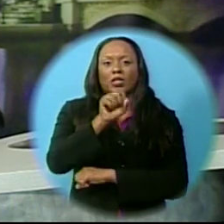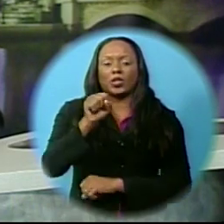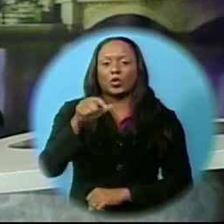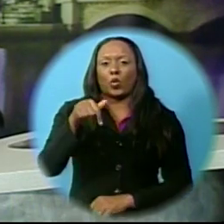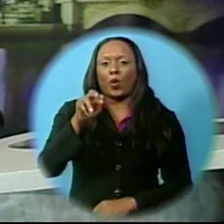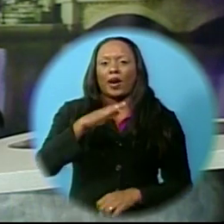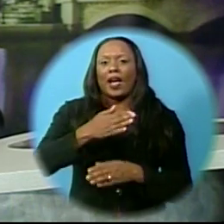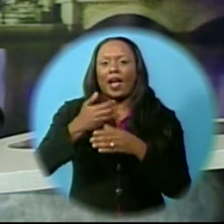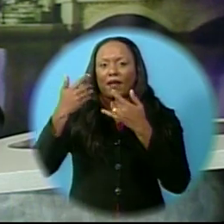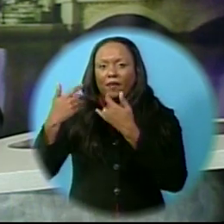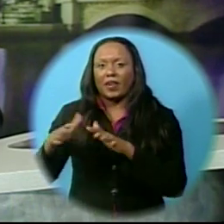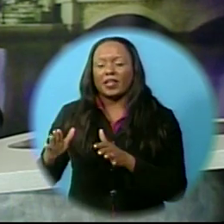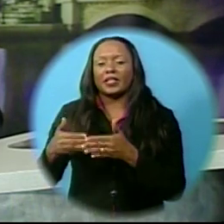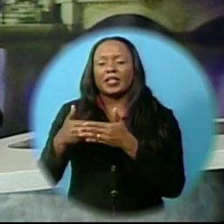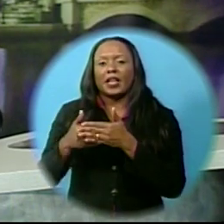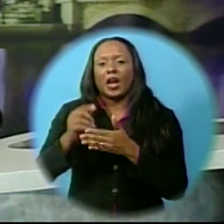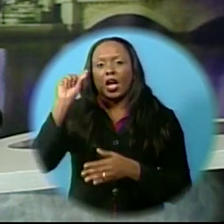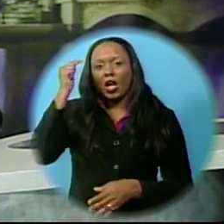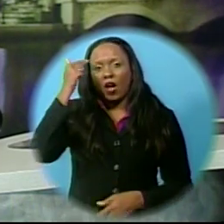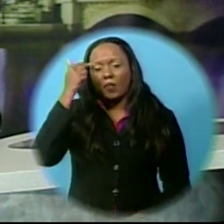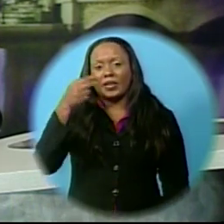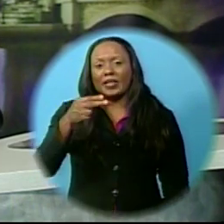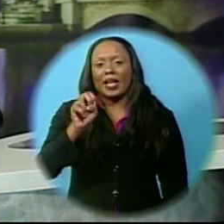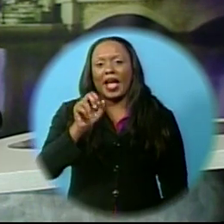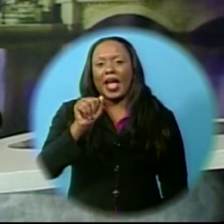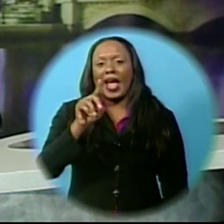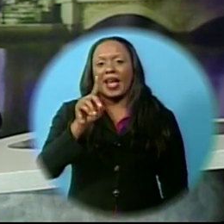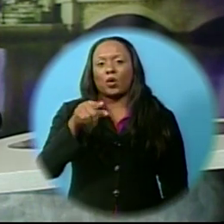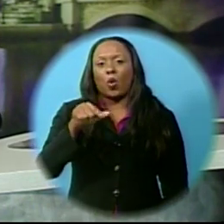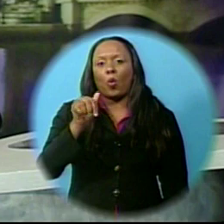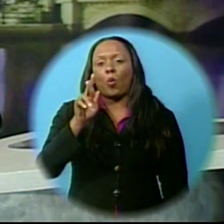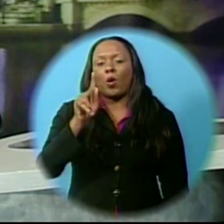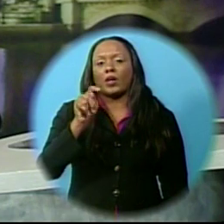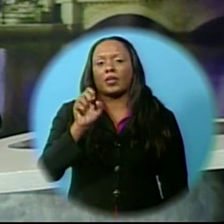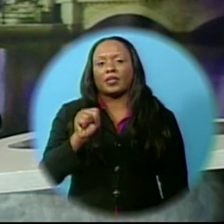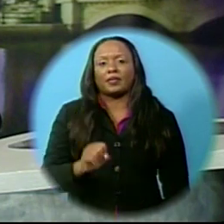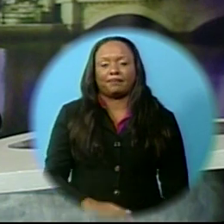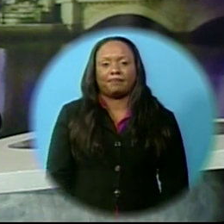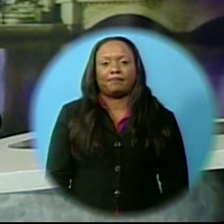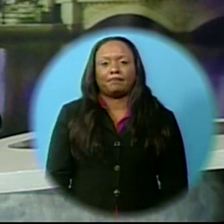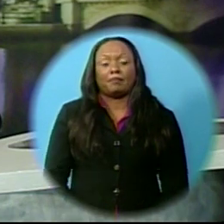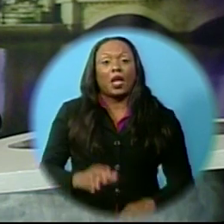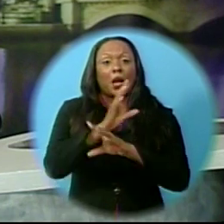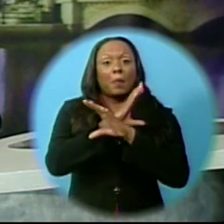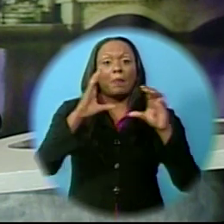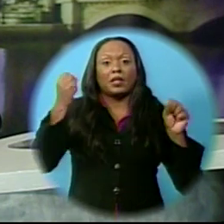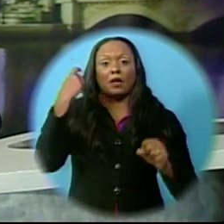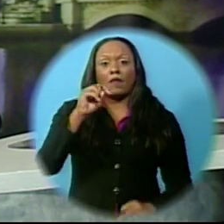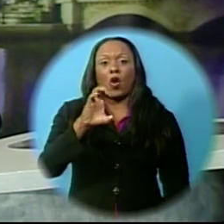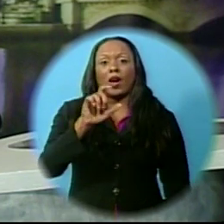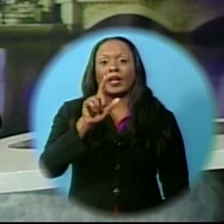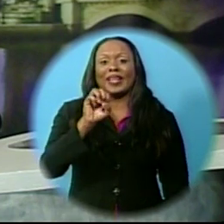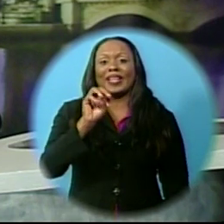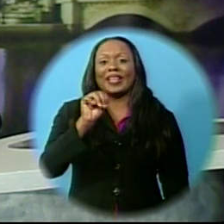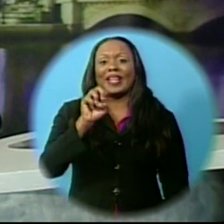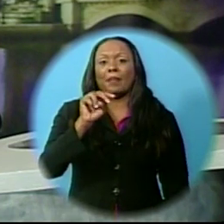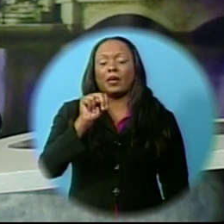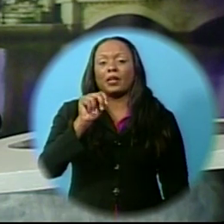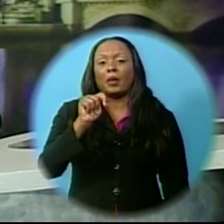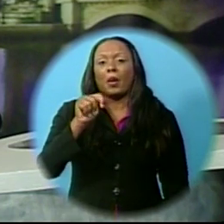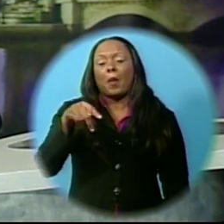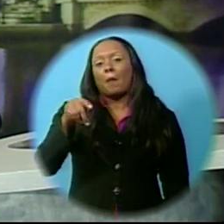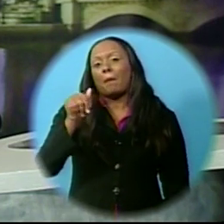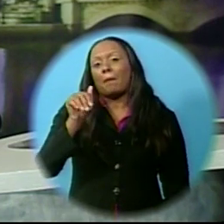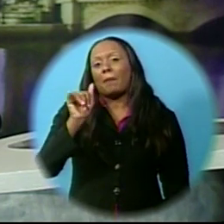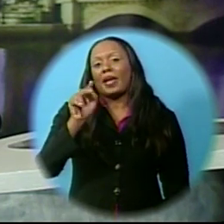headquarters. President of the Clement Payne movement, David Kamashiong, supports opposition leader Mia Motley in her decision to march for the